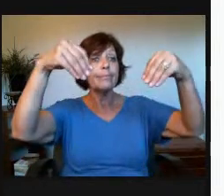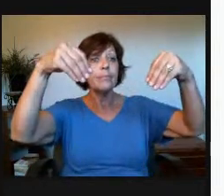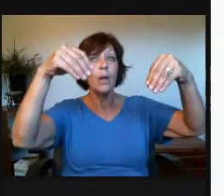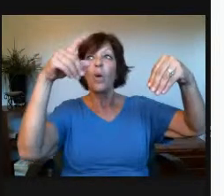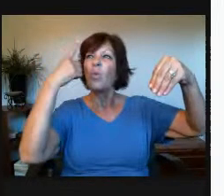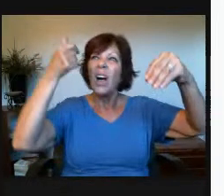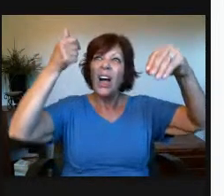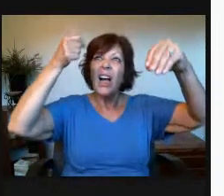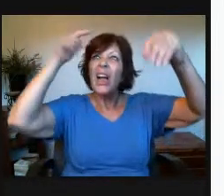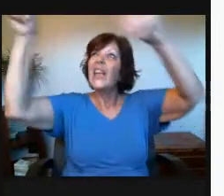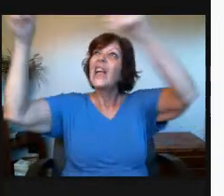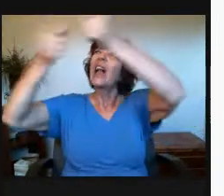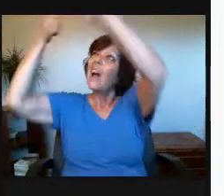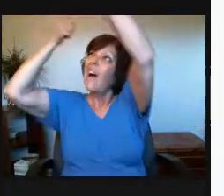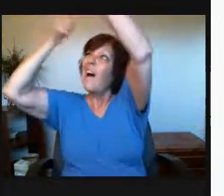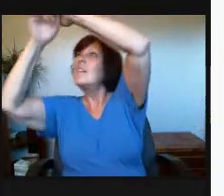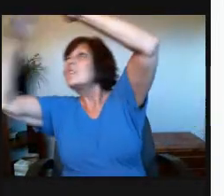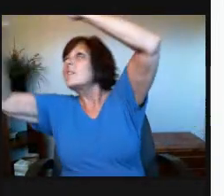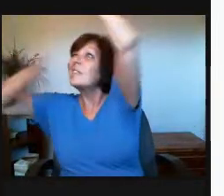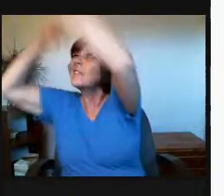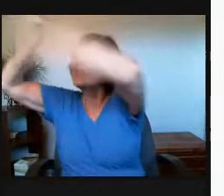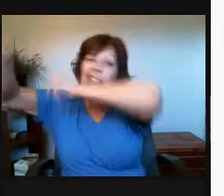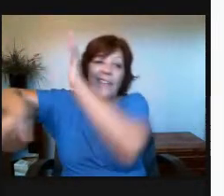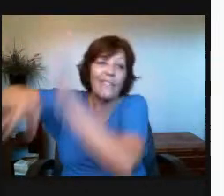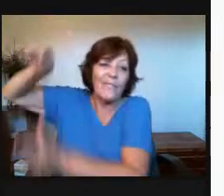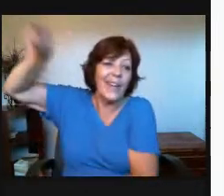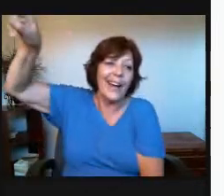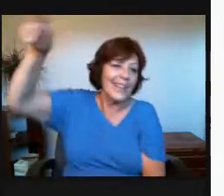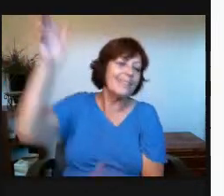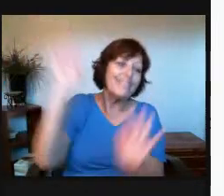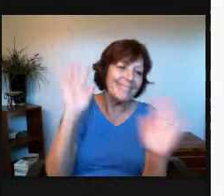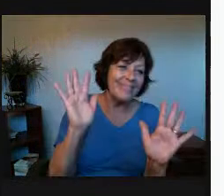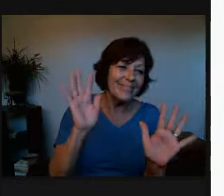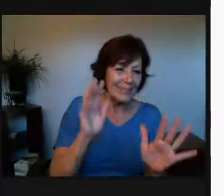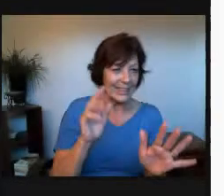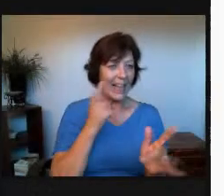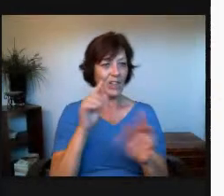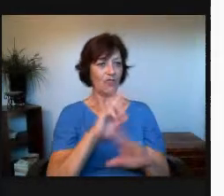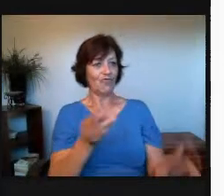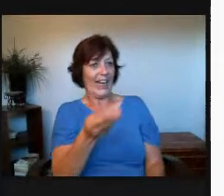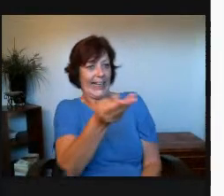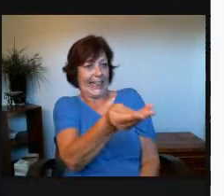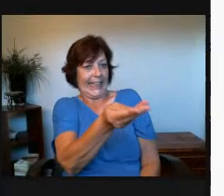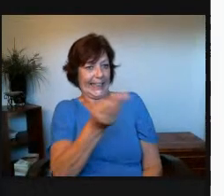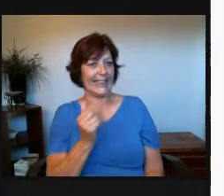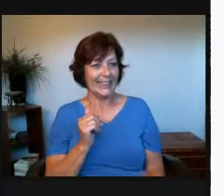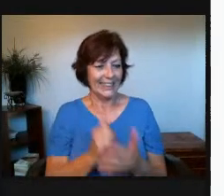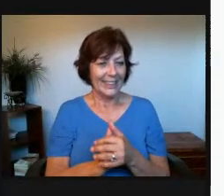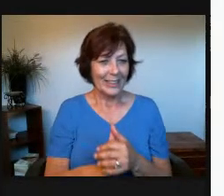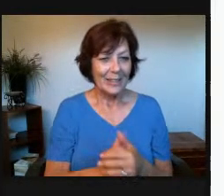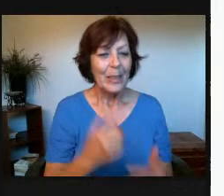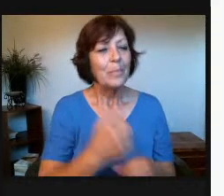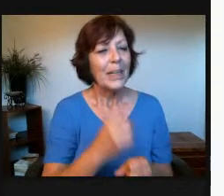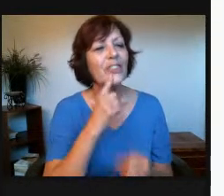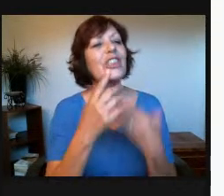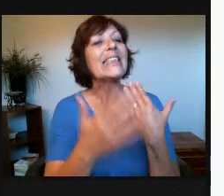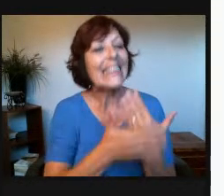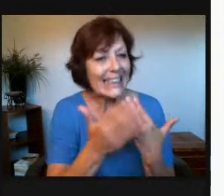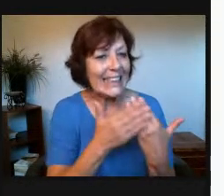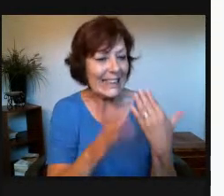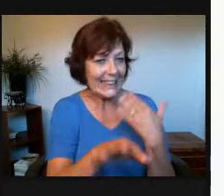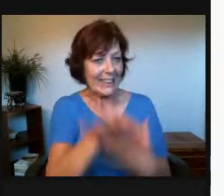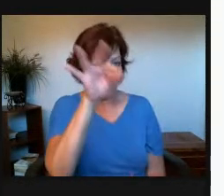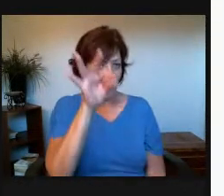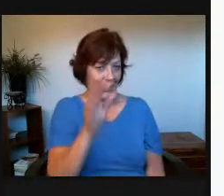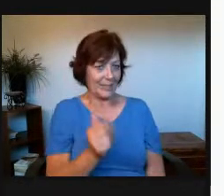closet under 3 months full of camping equipment and Christmas bulbs and holiday ornaments. Make sure it's easily